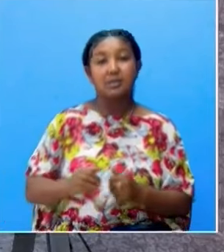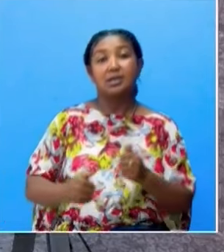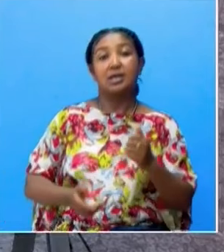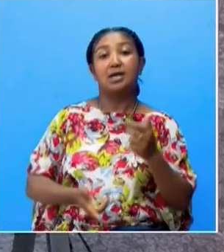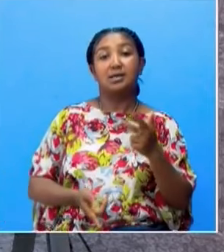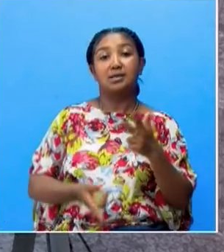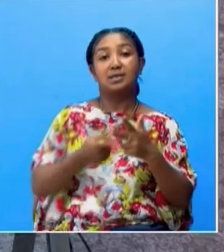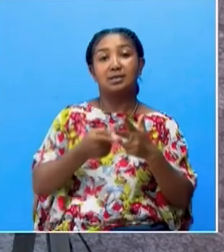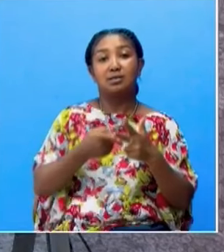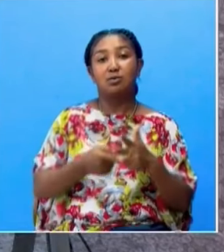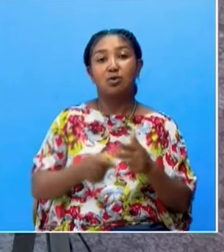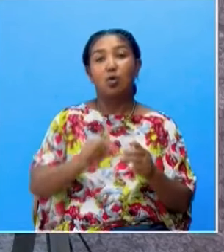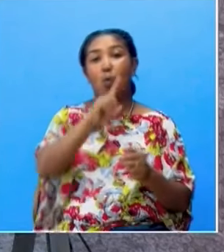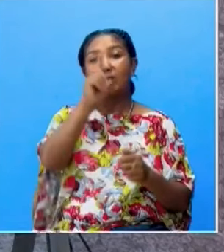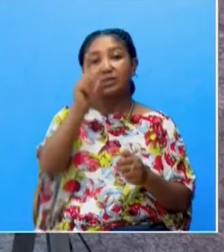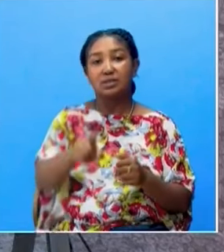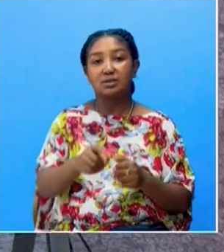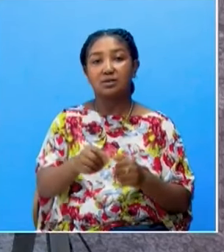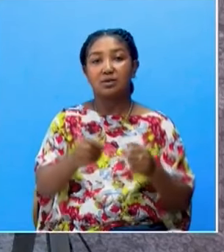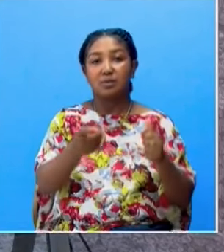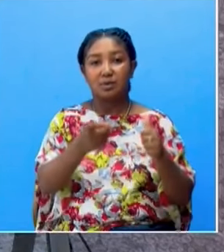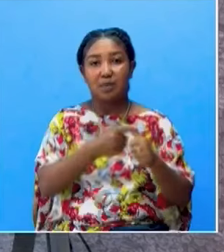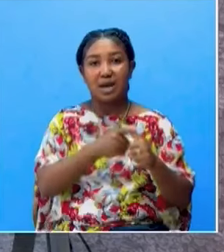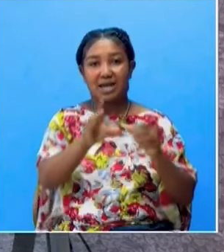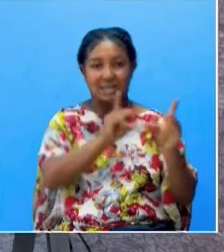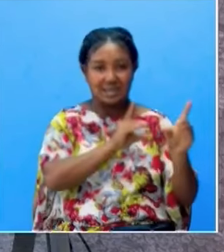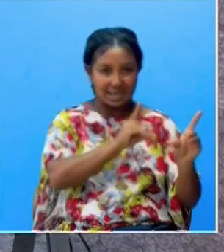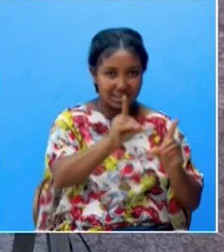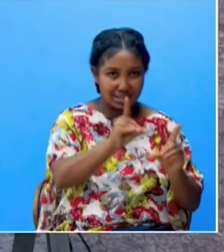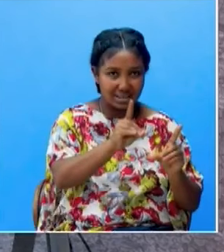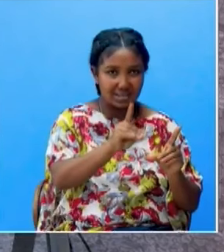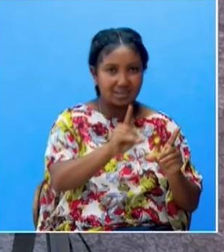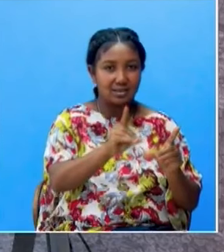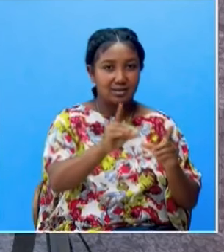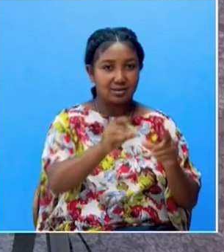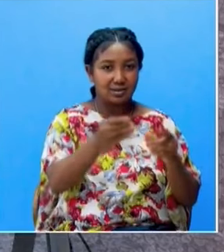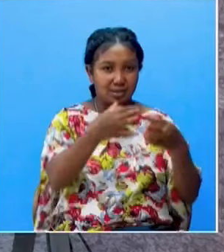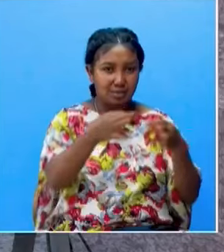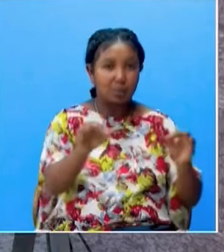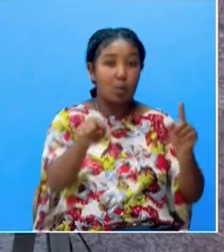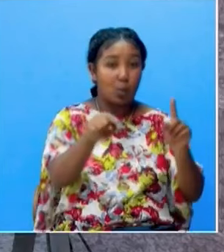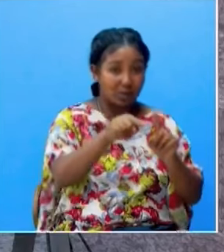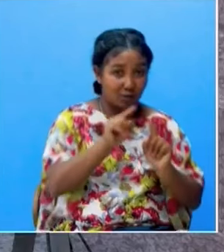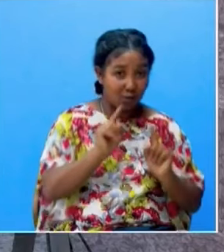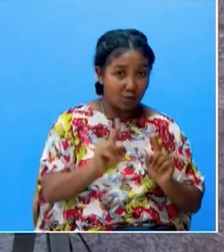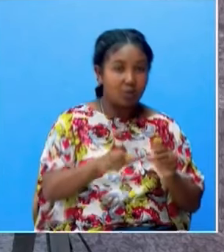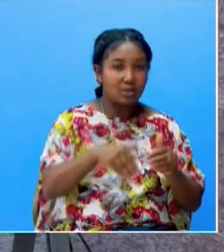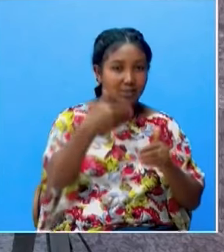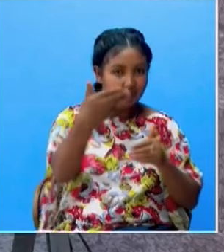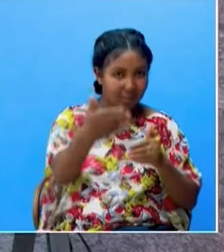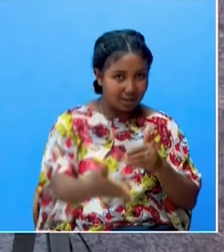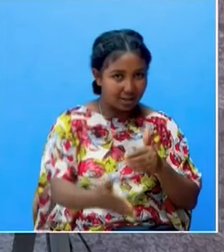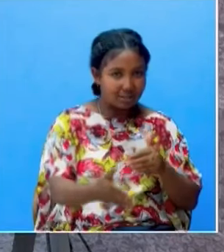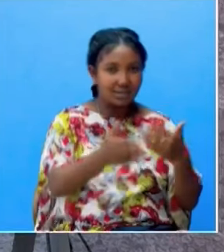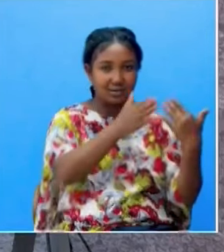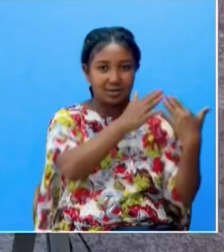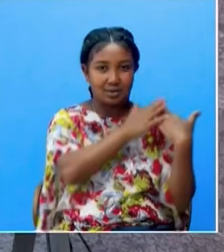In question forms, we have to start from did if the statement is affirmative. Then the